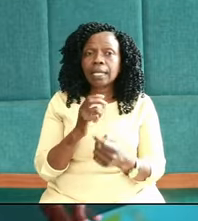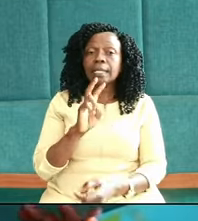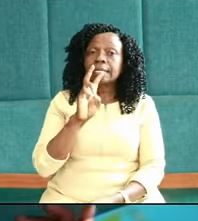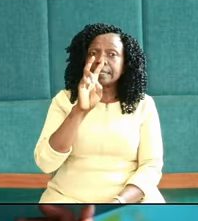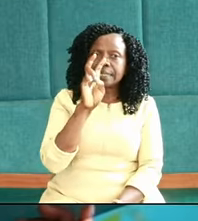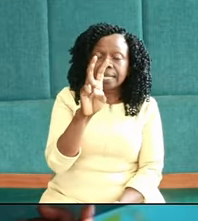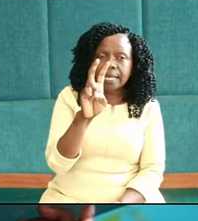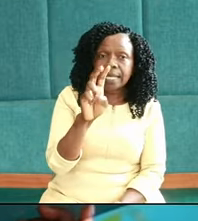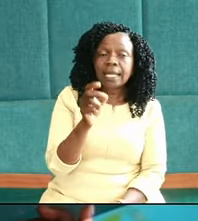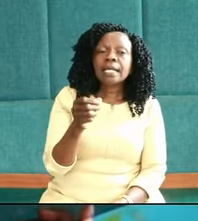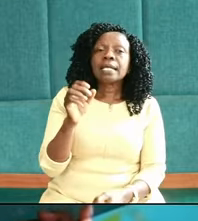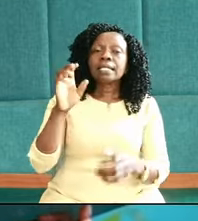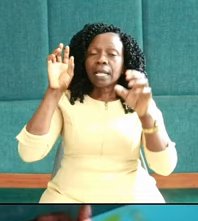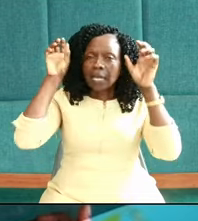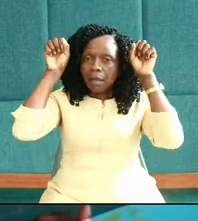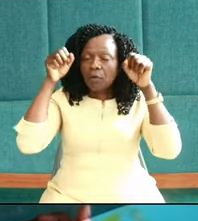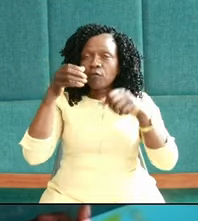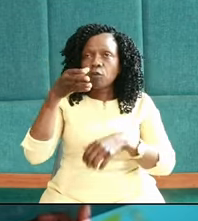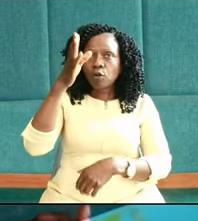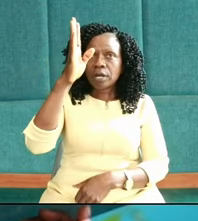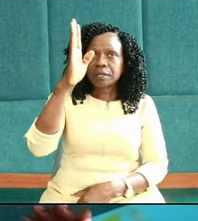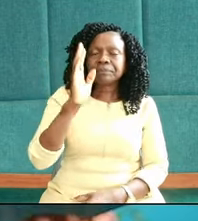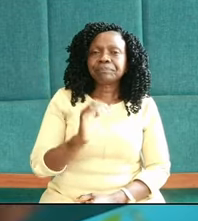"Behold the Lamb of God."